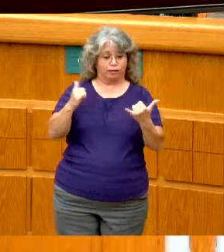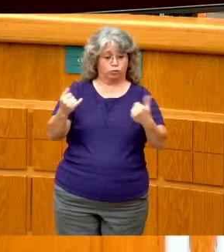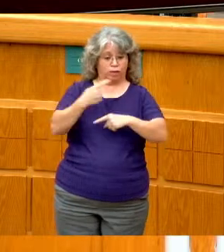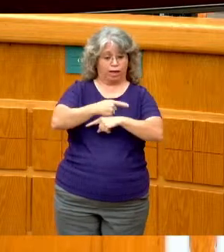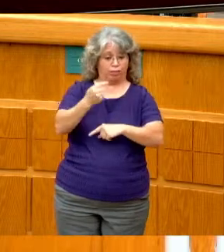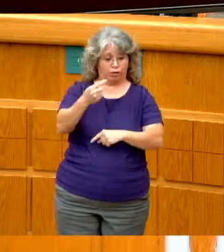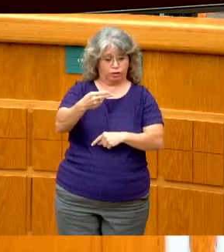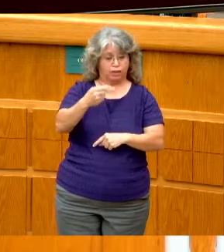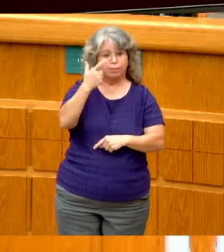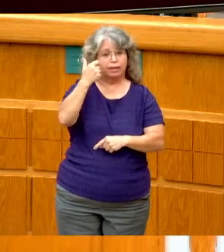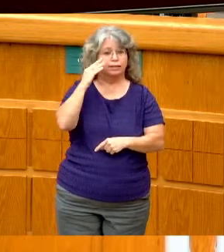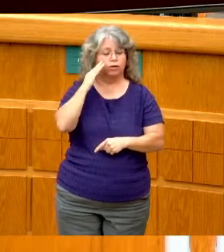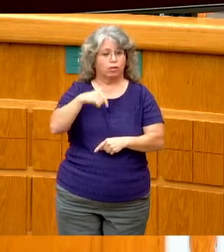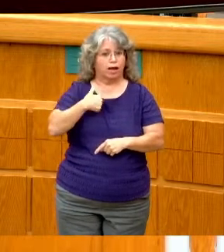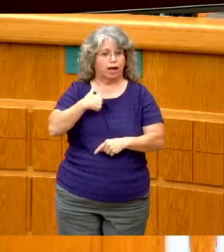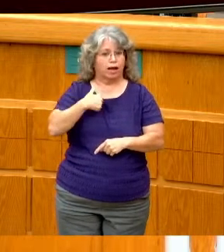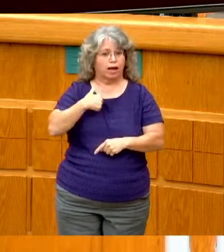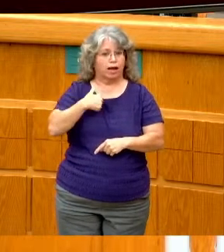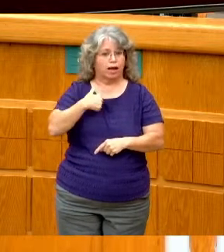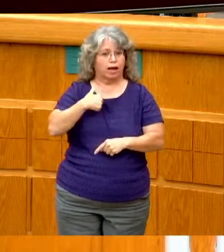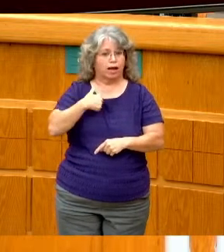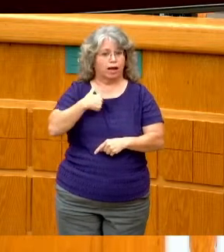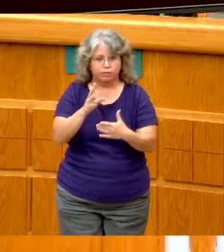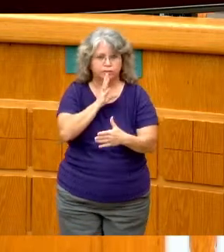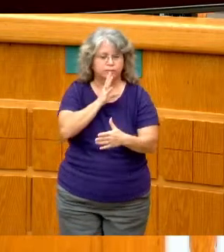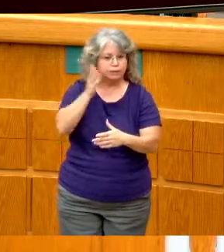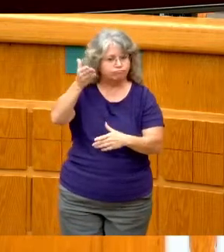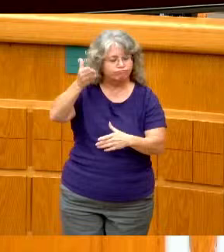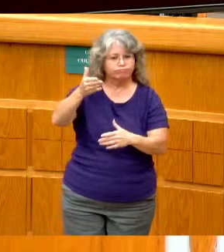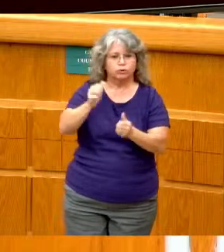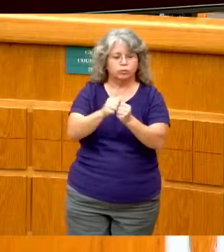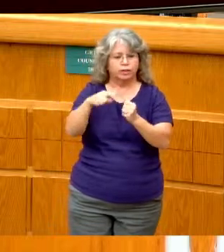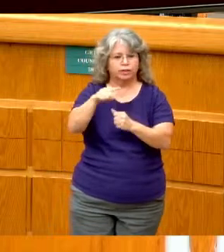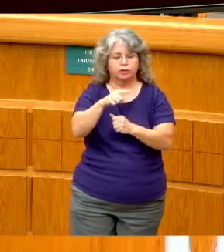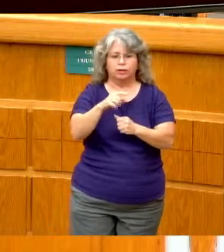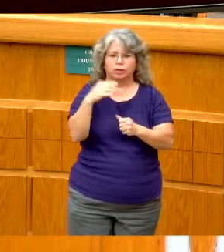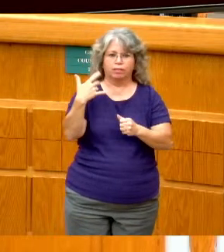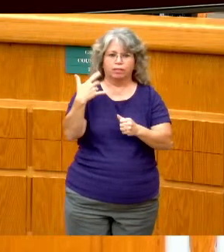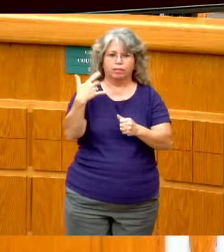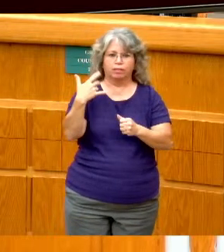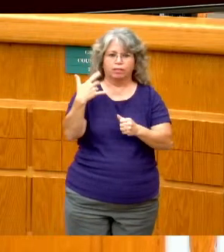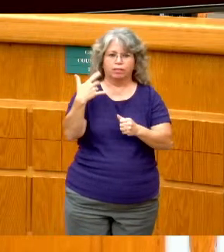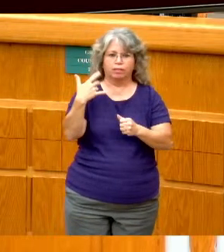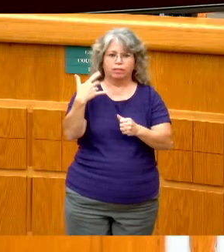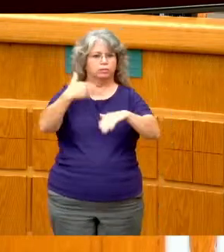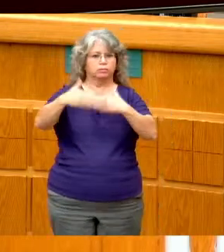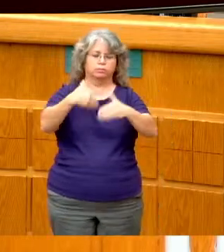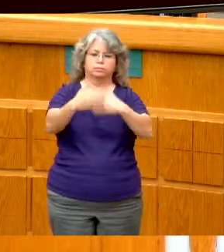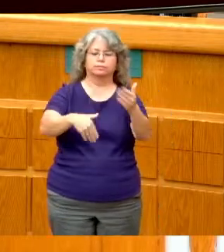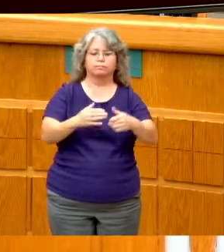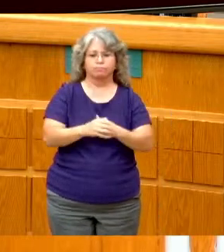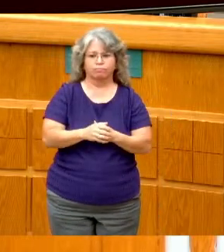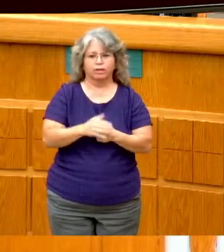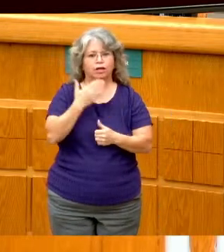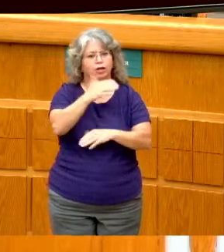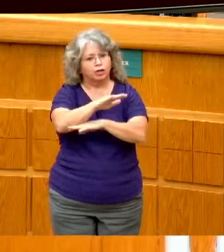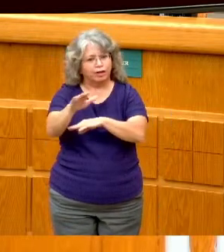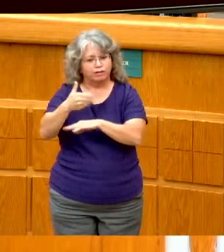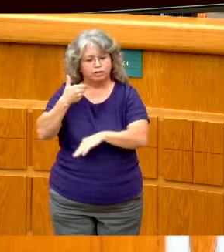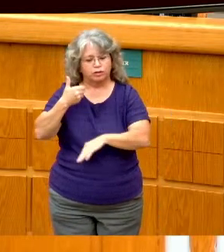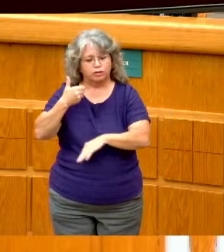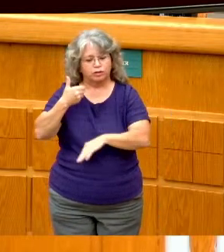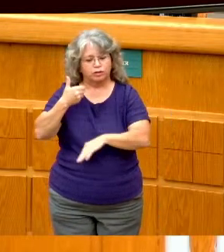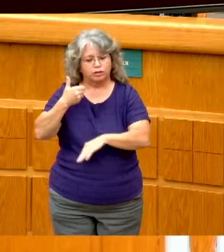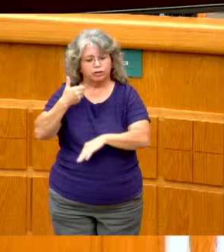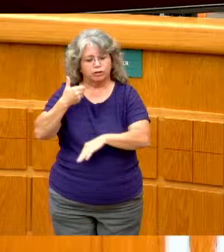you. The week has just flown by. And good afternoon, everybody. Barbara Canales, Nueces County